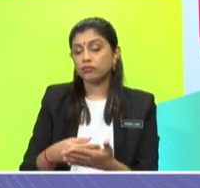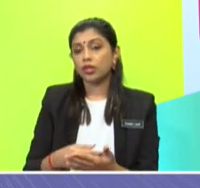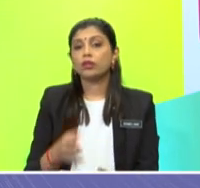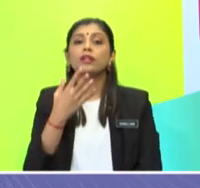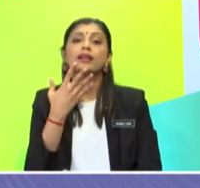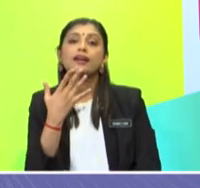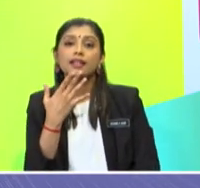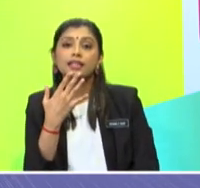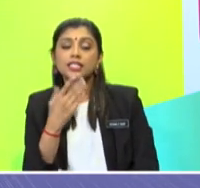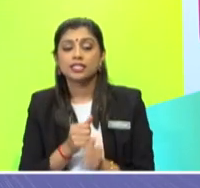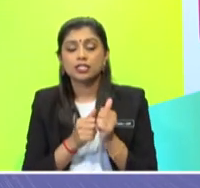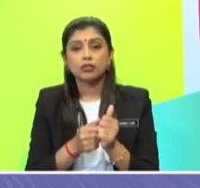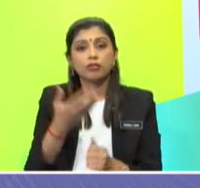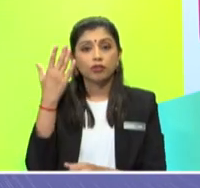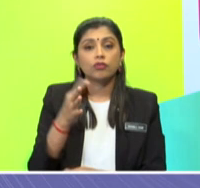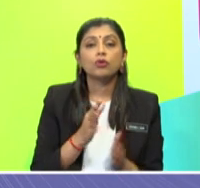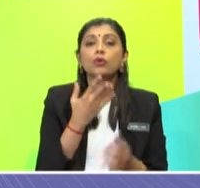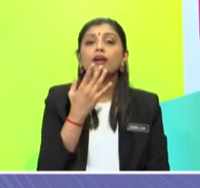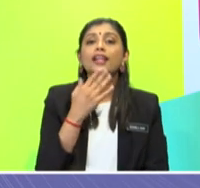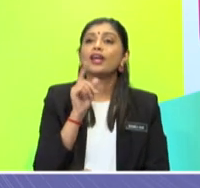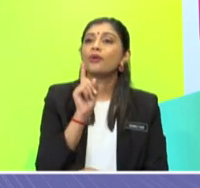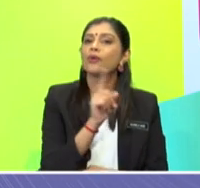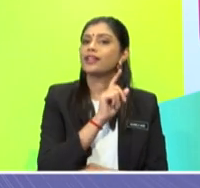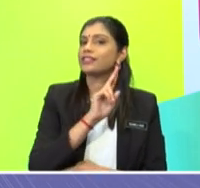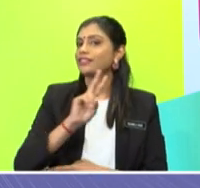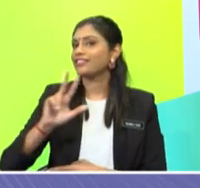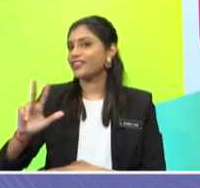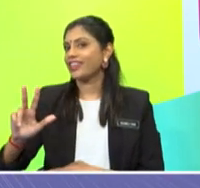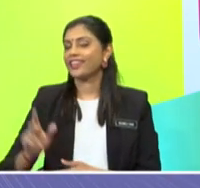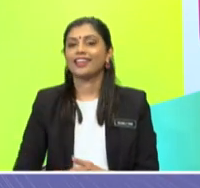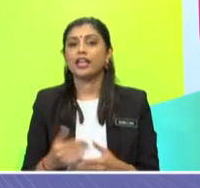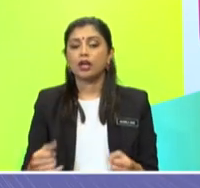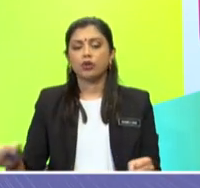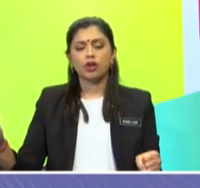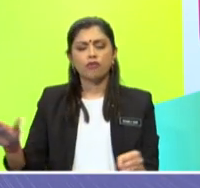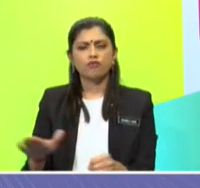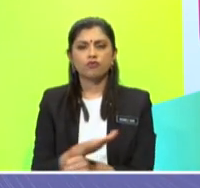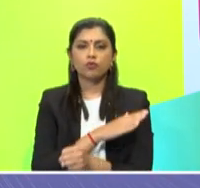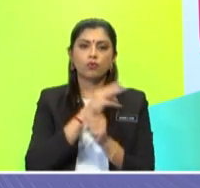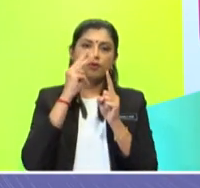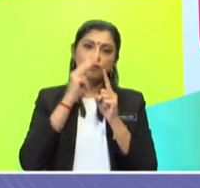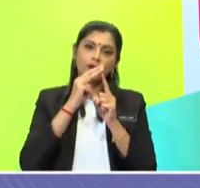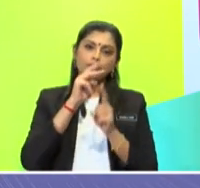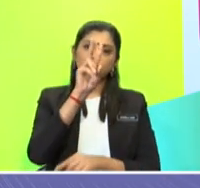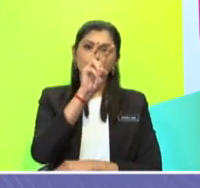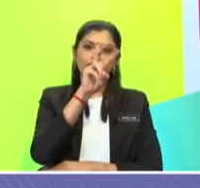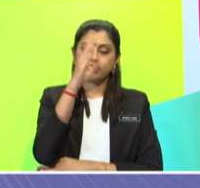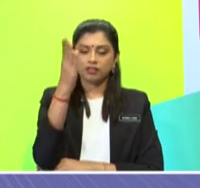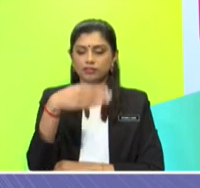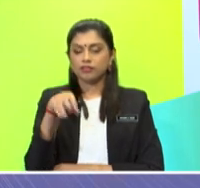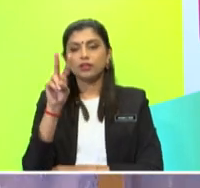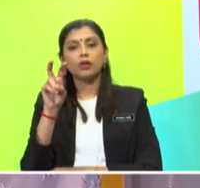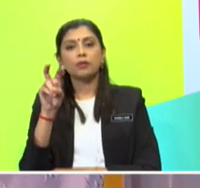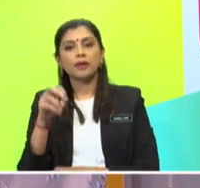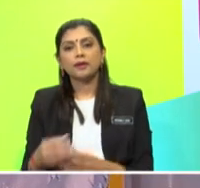task. And voila, welcome to full mark email writing. 20 out of 20.